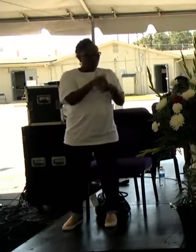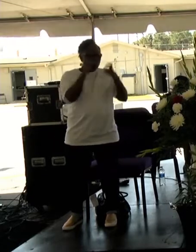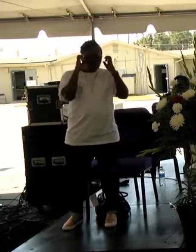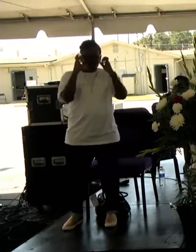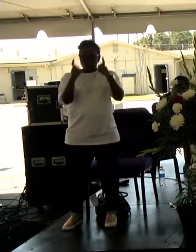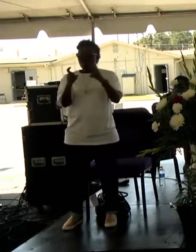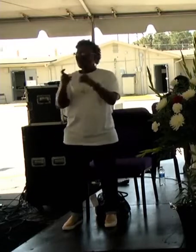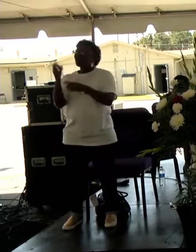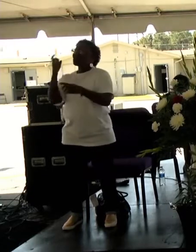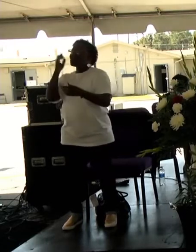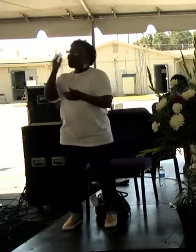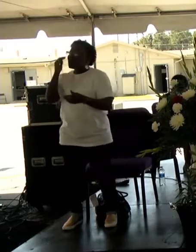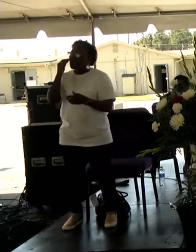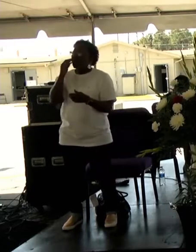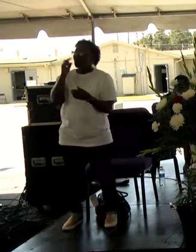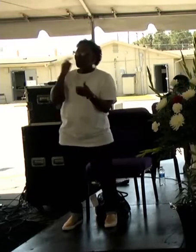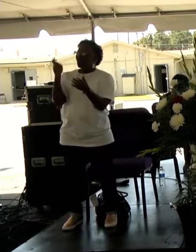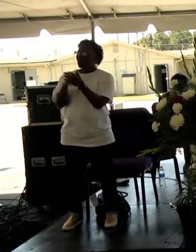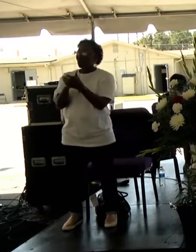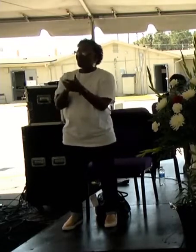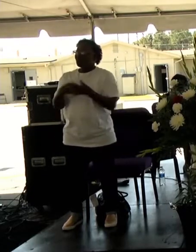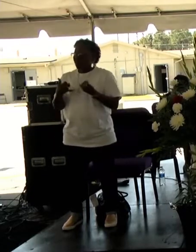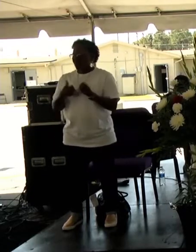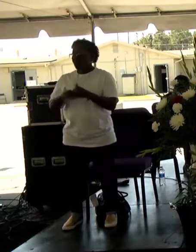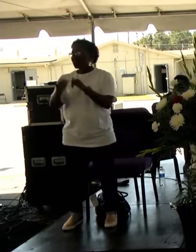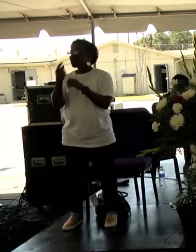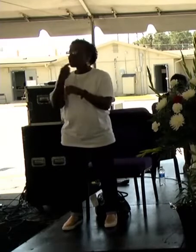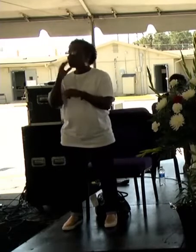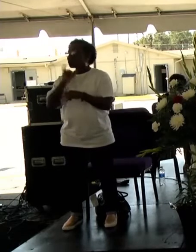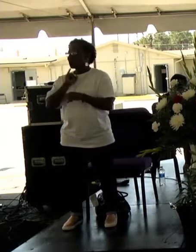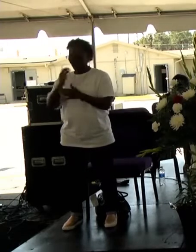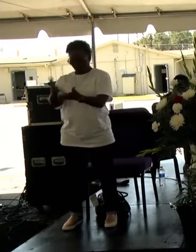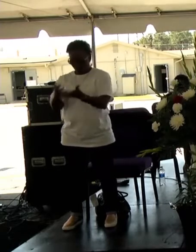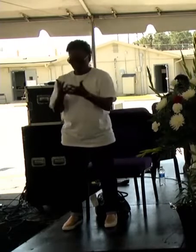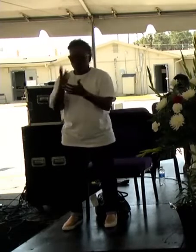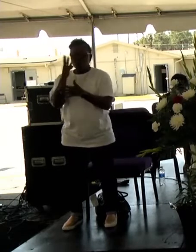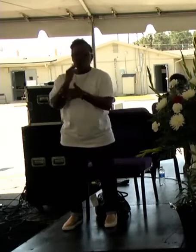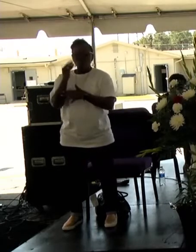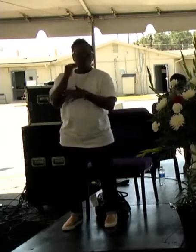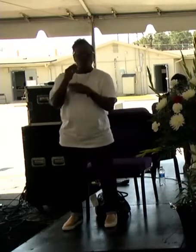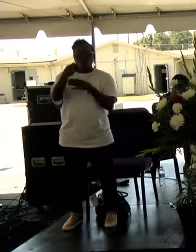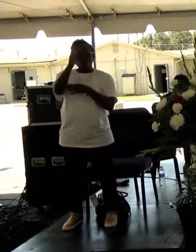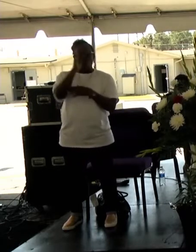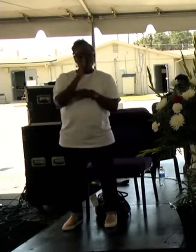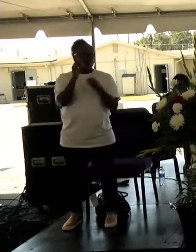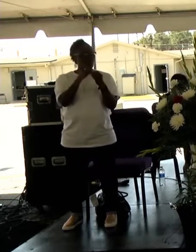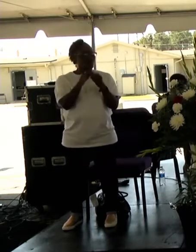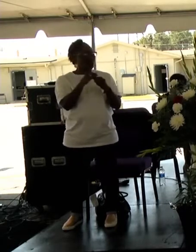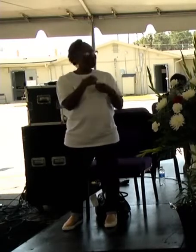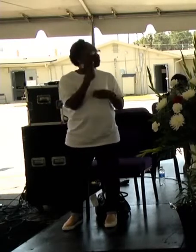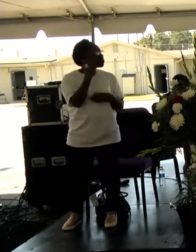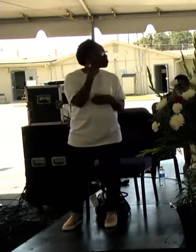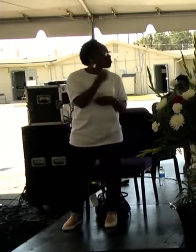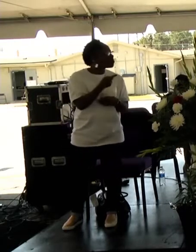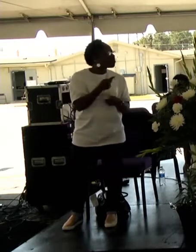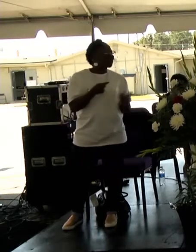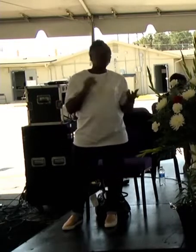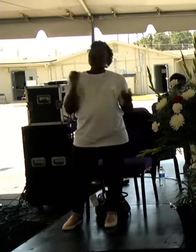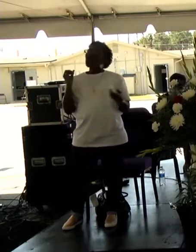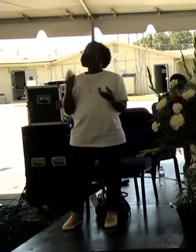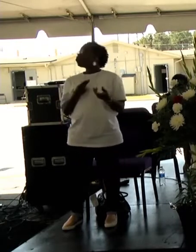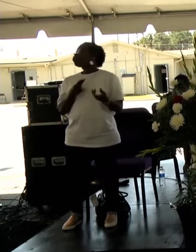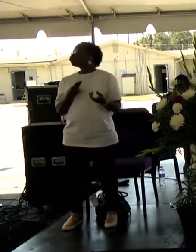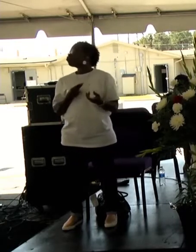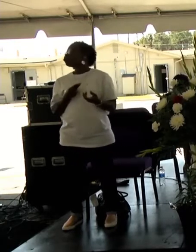access, notice this. He says, I want to experience God even more. Listen to what he says. I ain't got time to deal with one verse. He said,